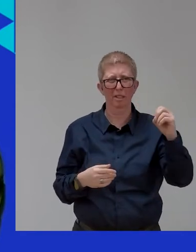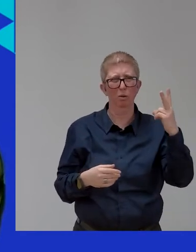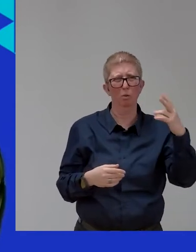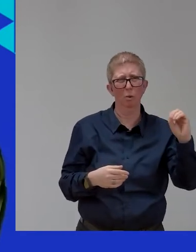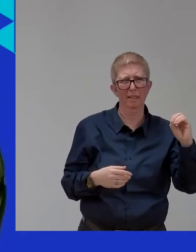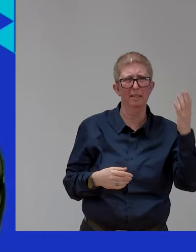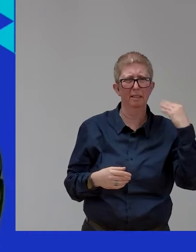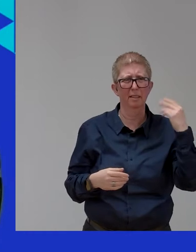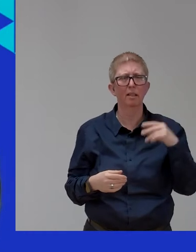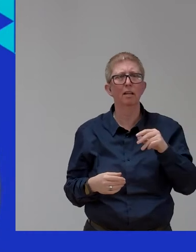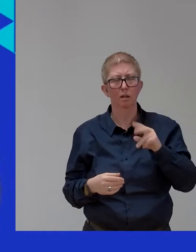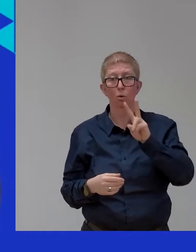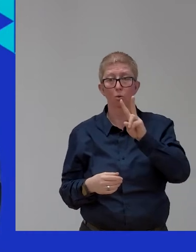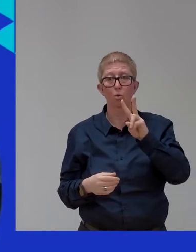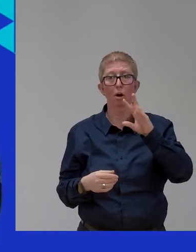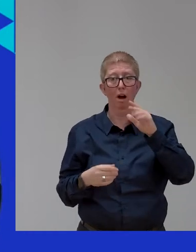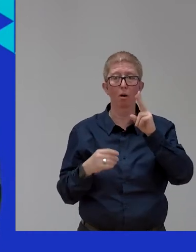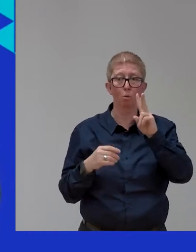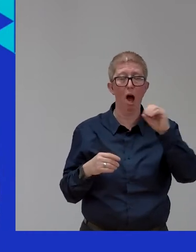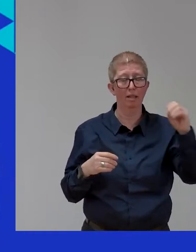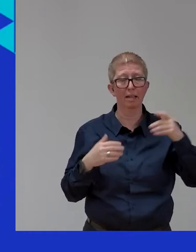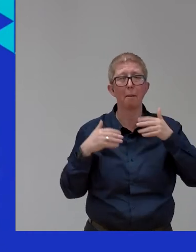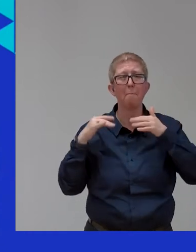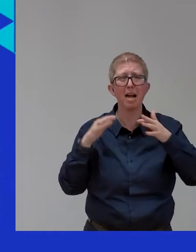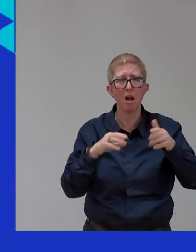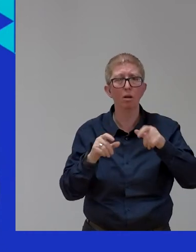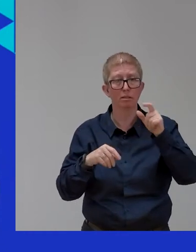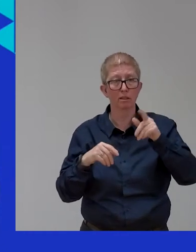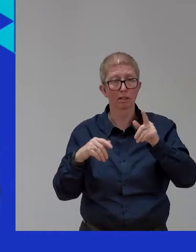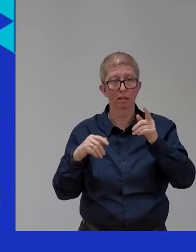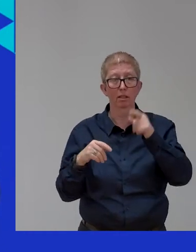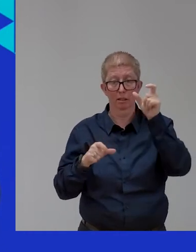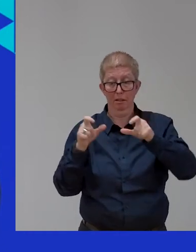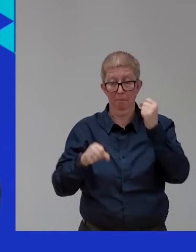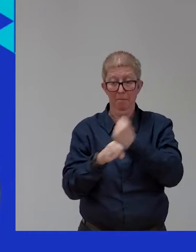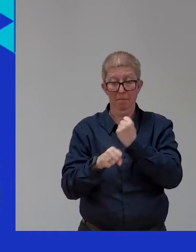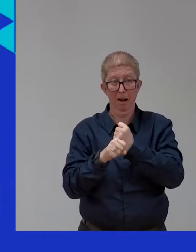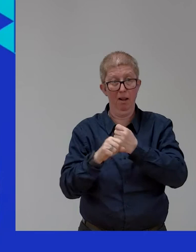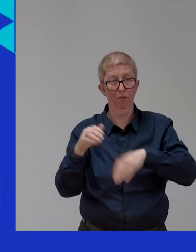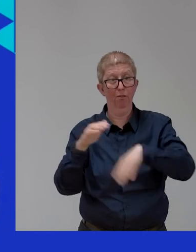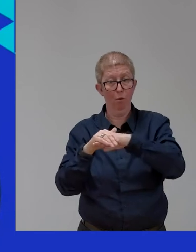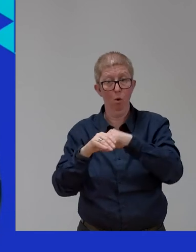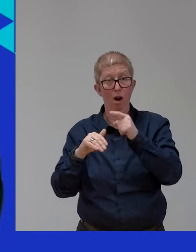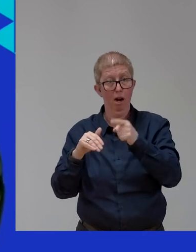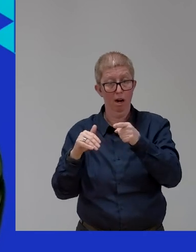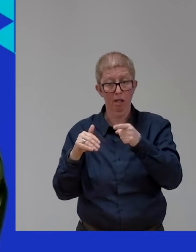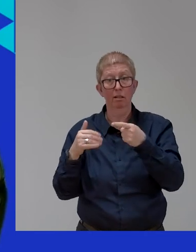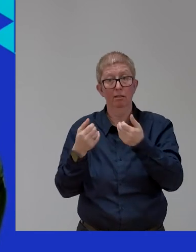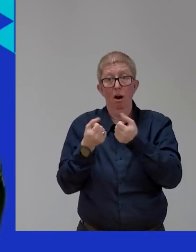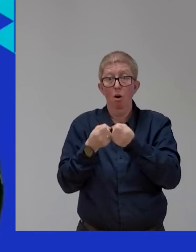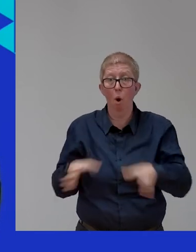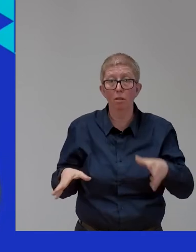jobs were lost due to the COVID crisis, but we don't necessarily know how many people with disabilities were affected by this